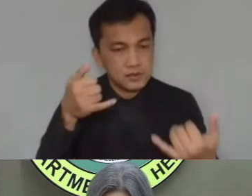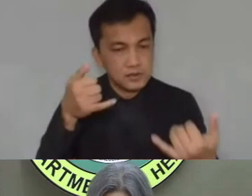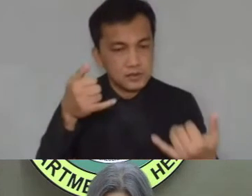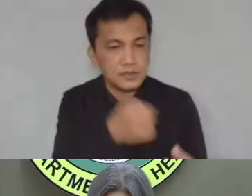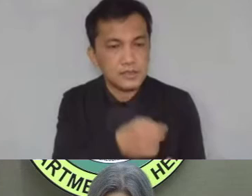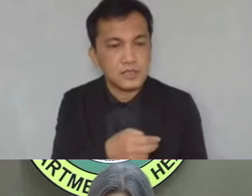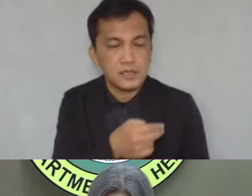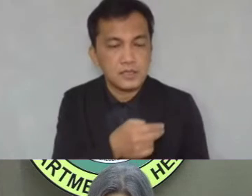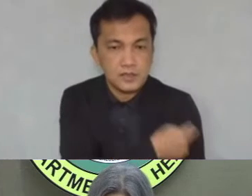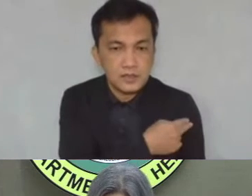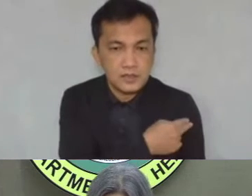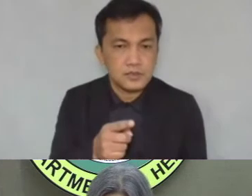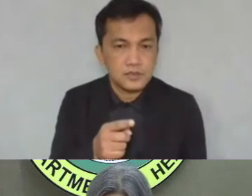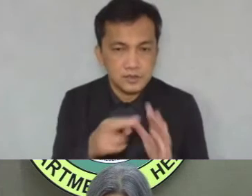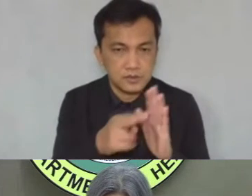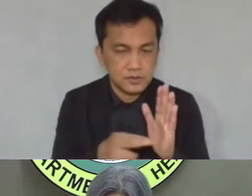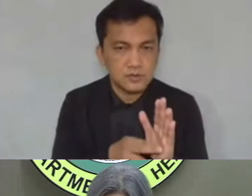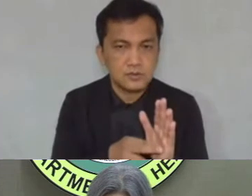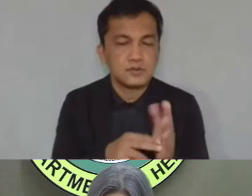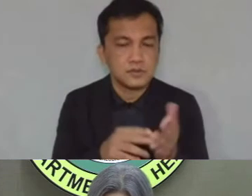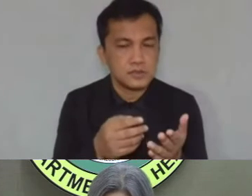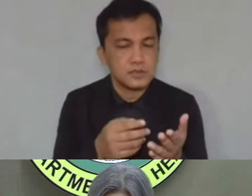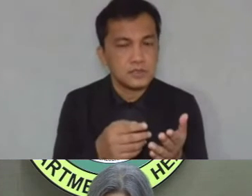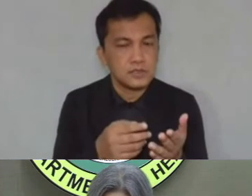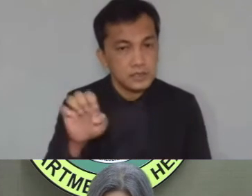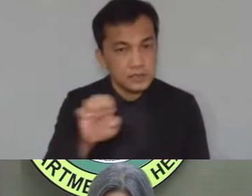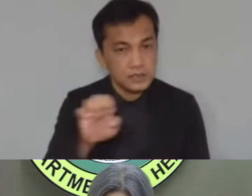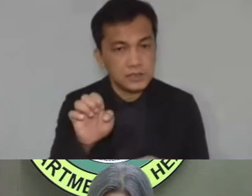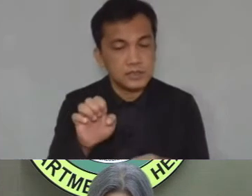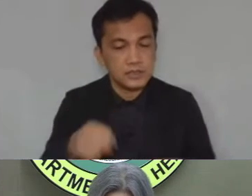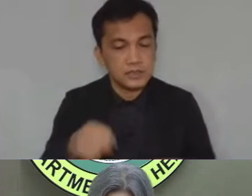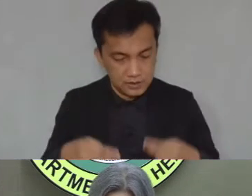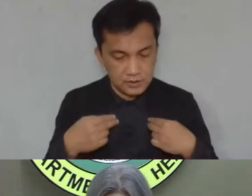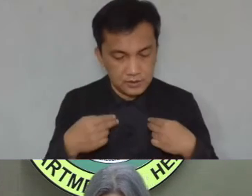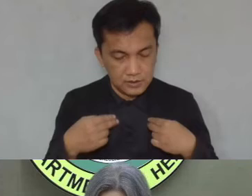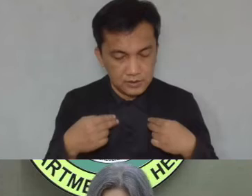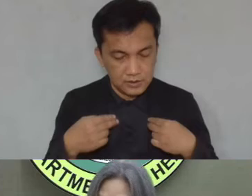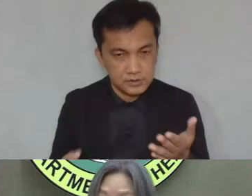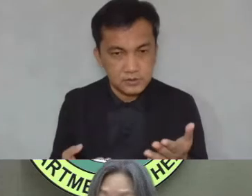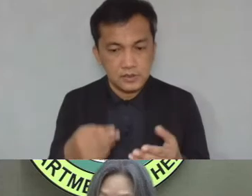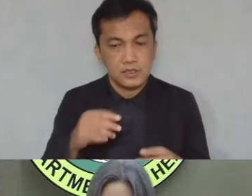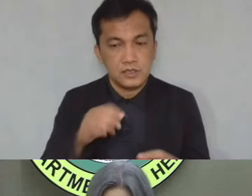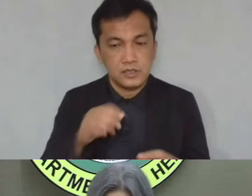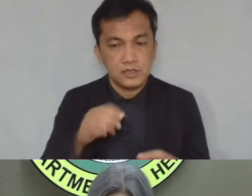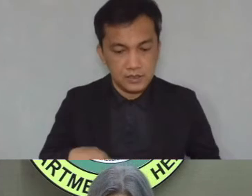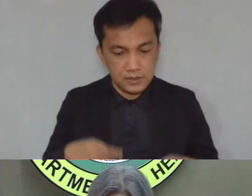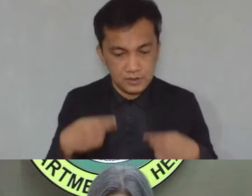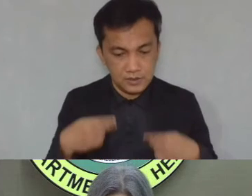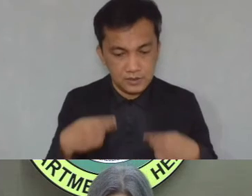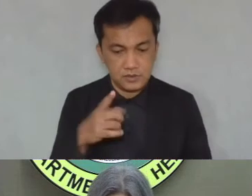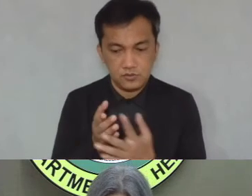Telehealth, Regulation of Telehealth Services and E-Health Related Devices. Of course, it's the e-health